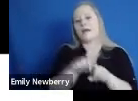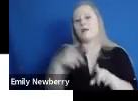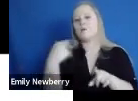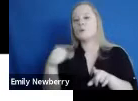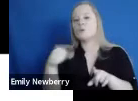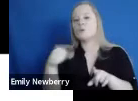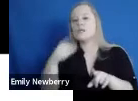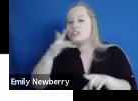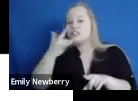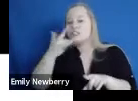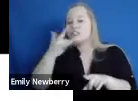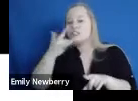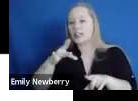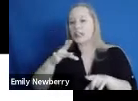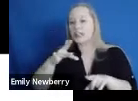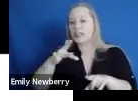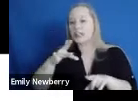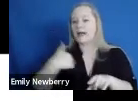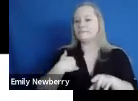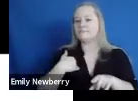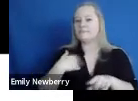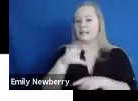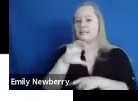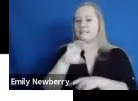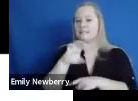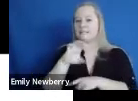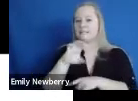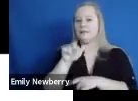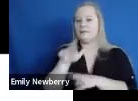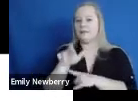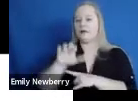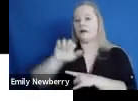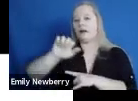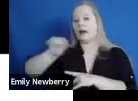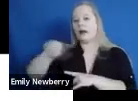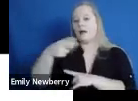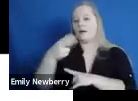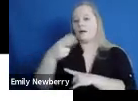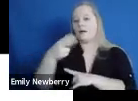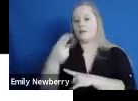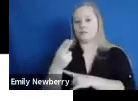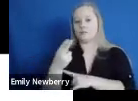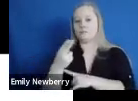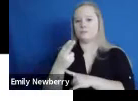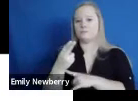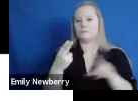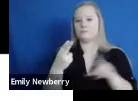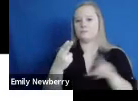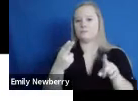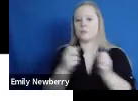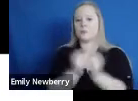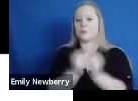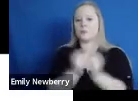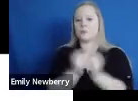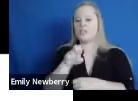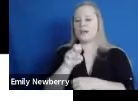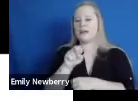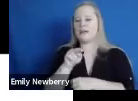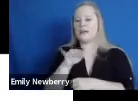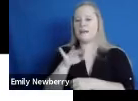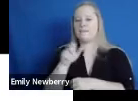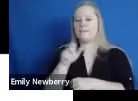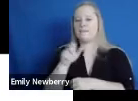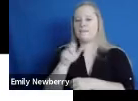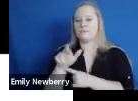hoop houses. And then our cedar ash that we use from the juniper trees. So with that one